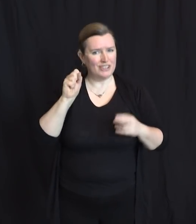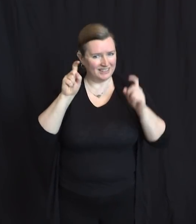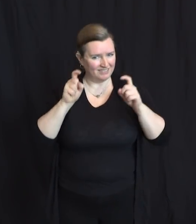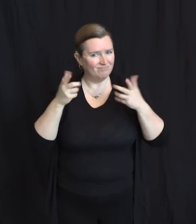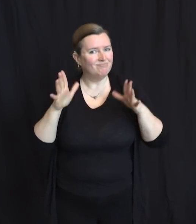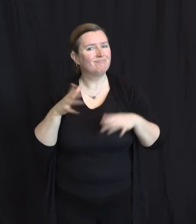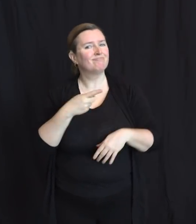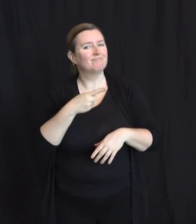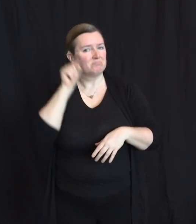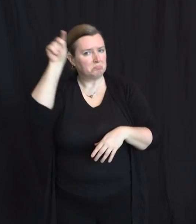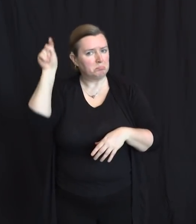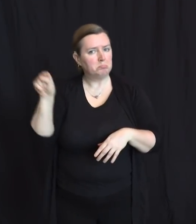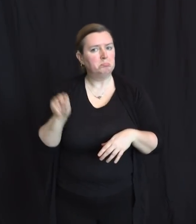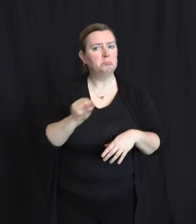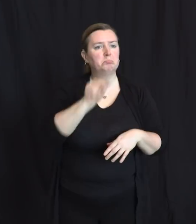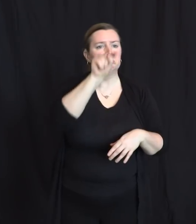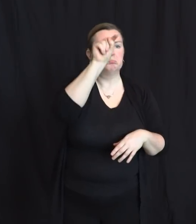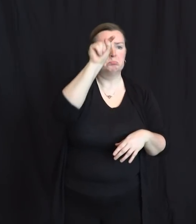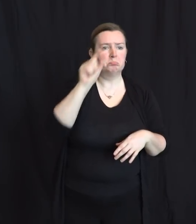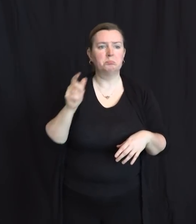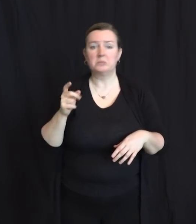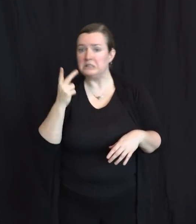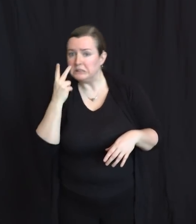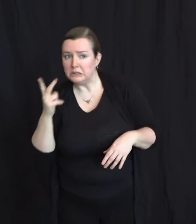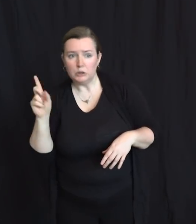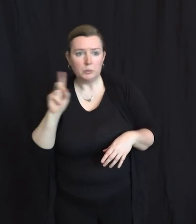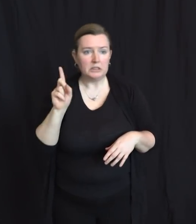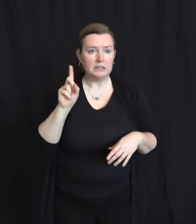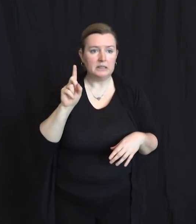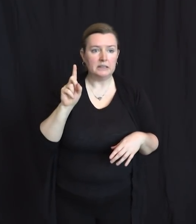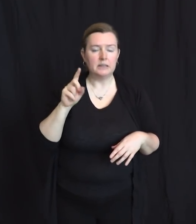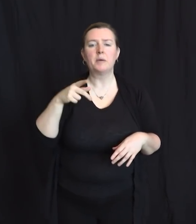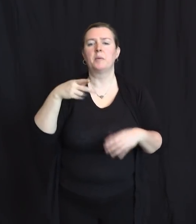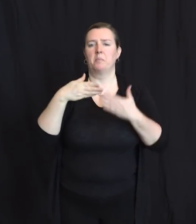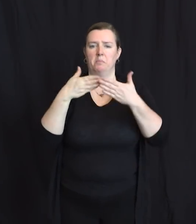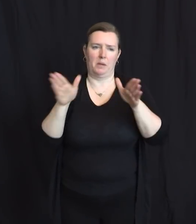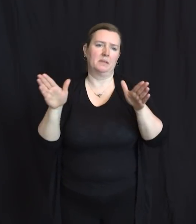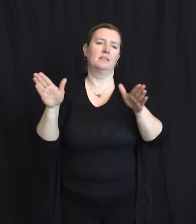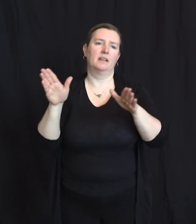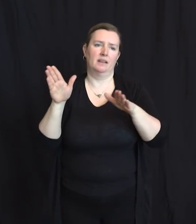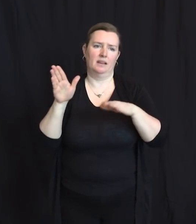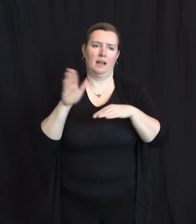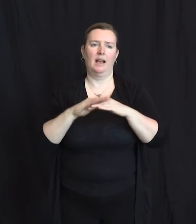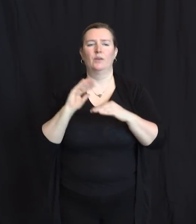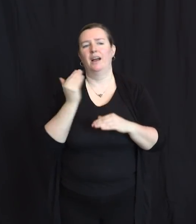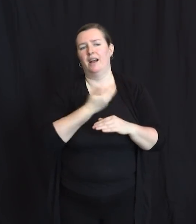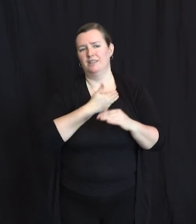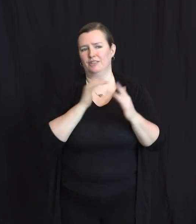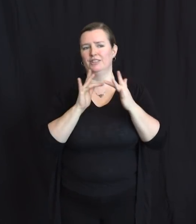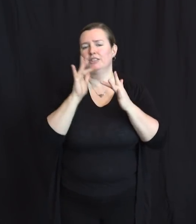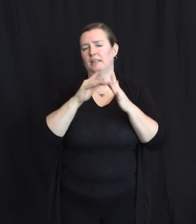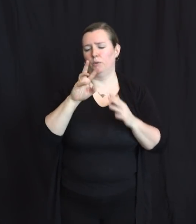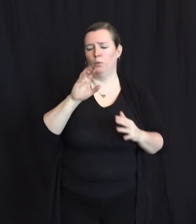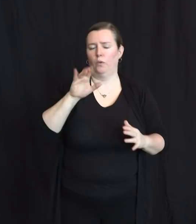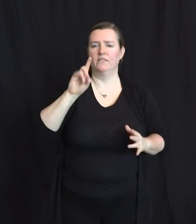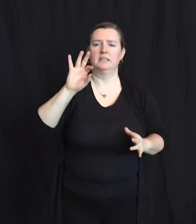of the publicly run and community-based sites can be found on our information portal at